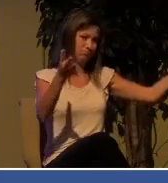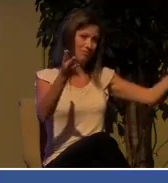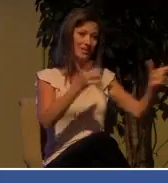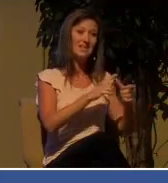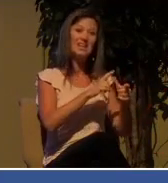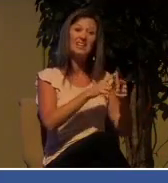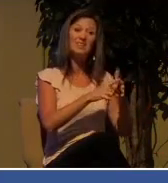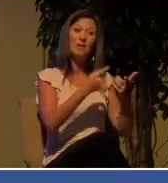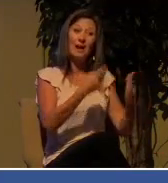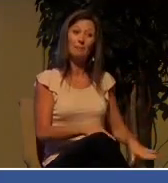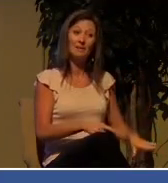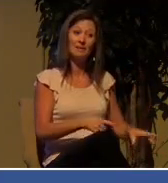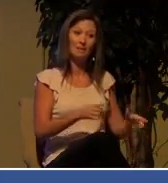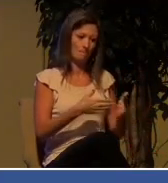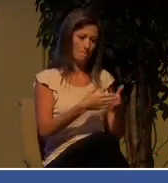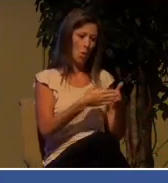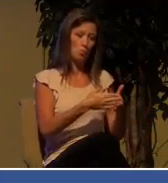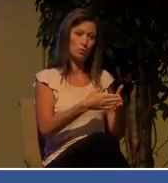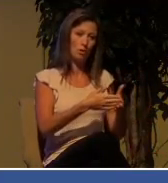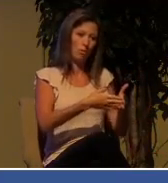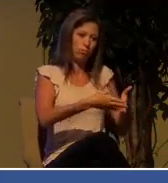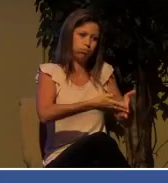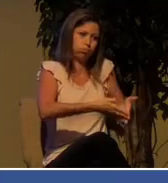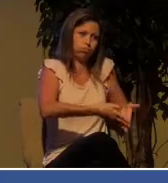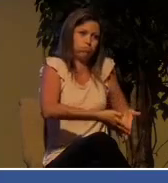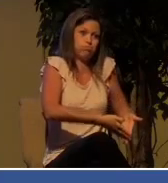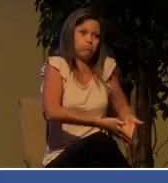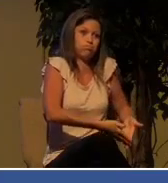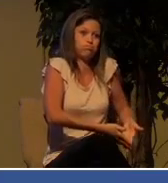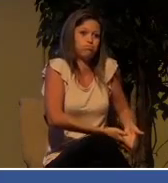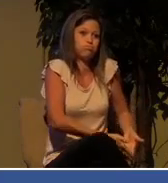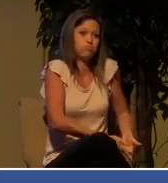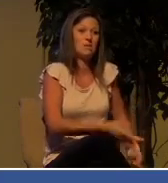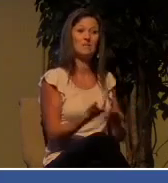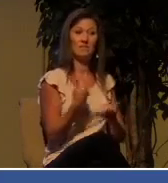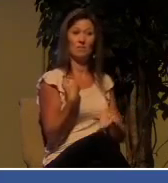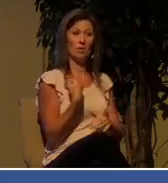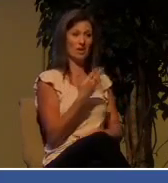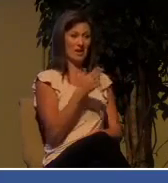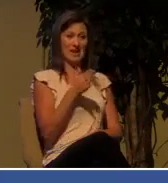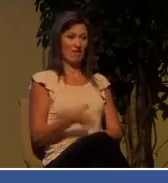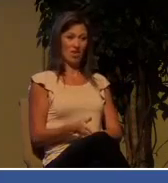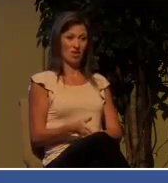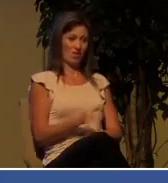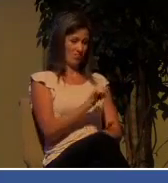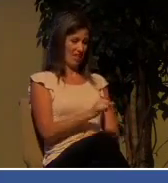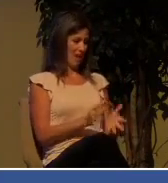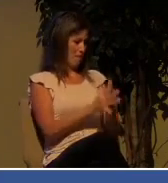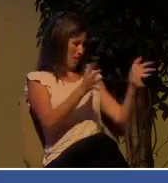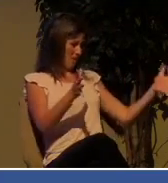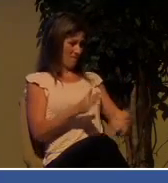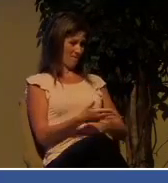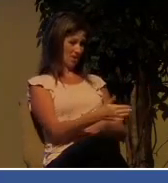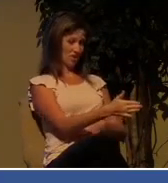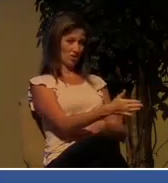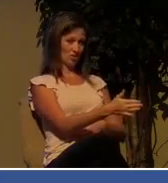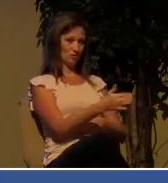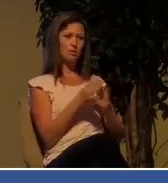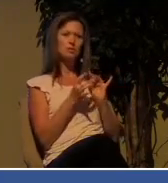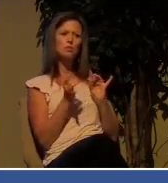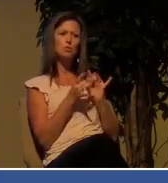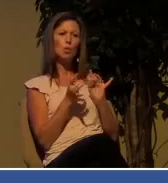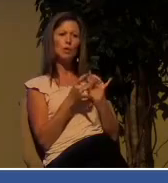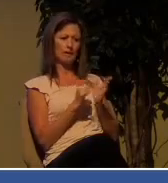sink. They had never taken in such an abundance of fish. And as the story closes in verse